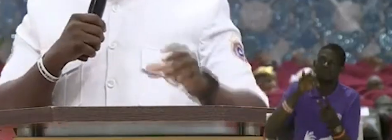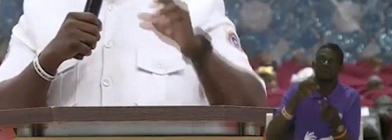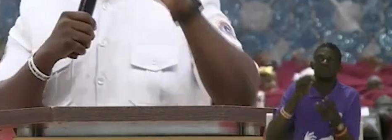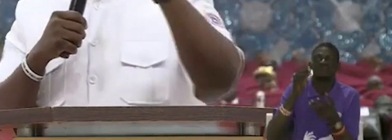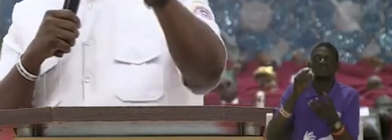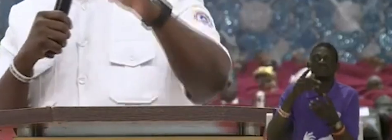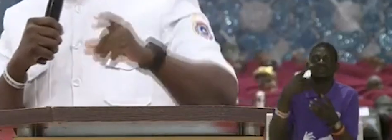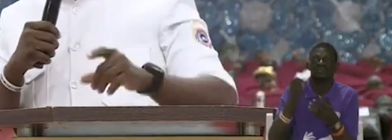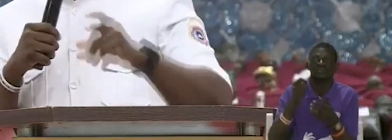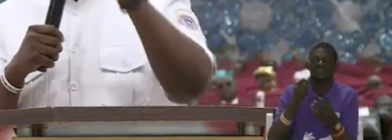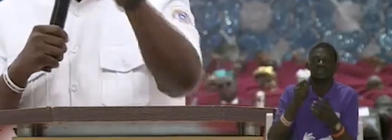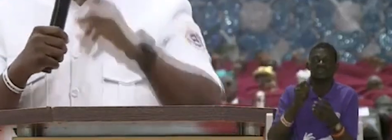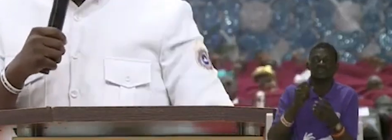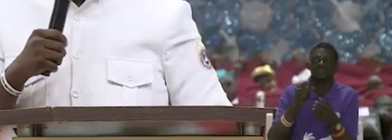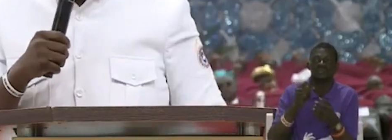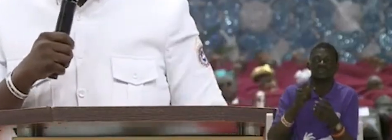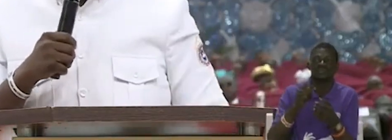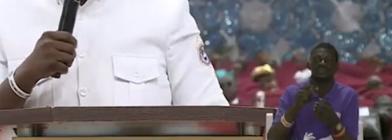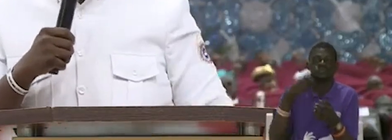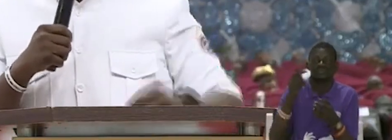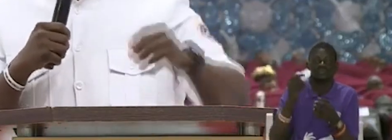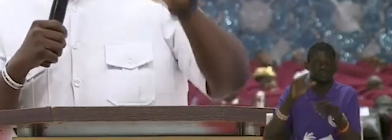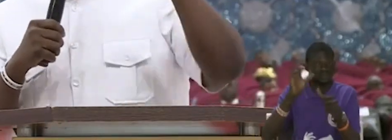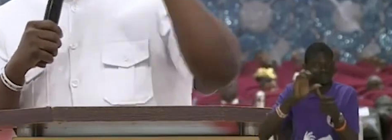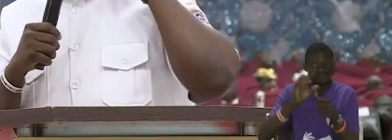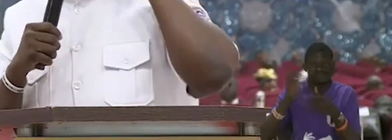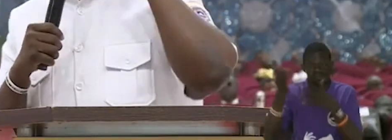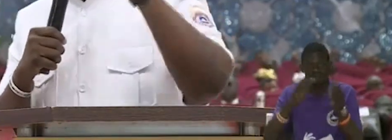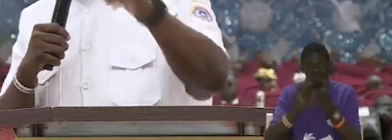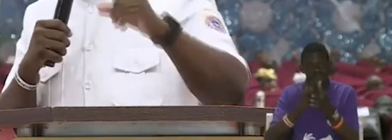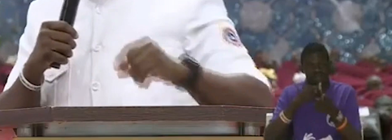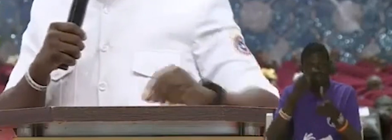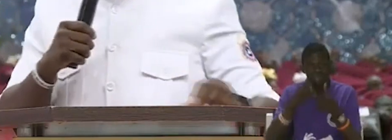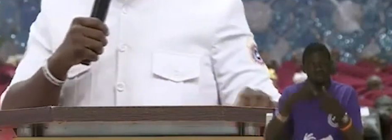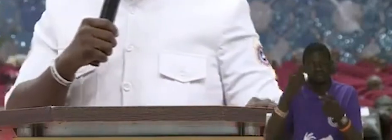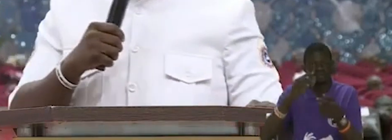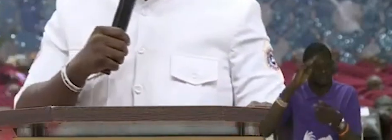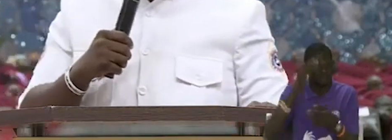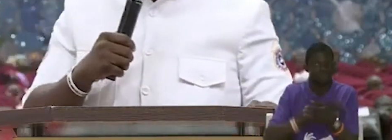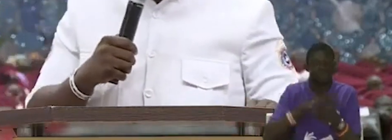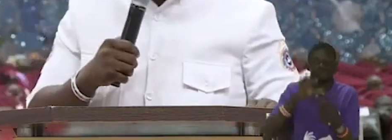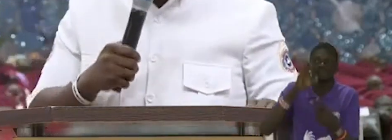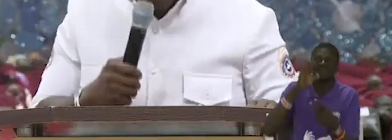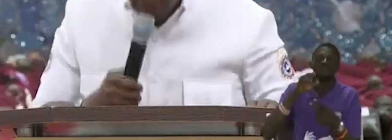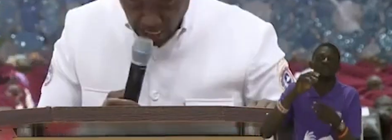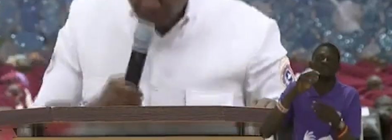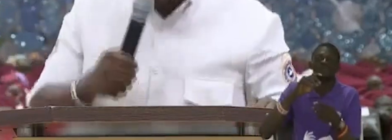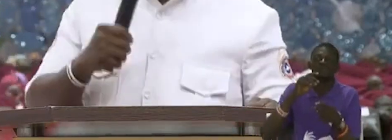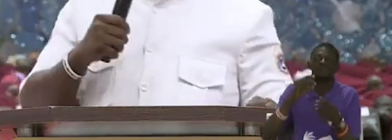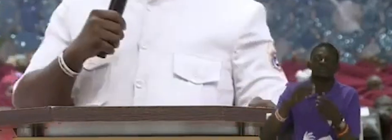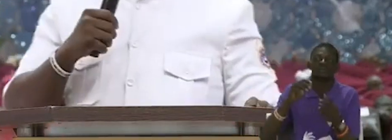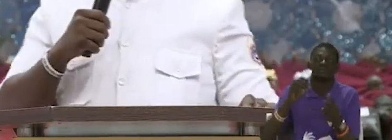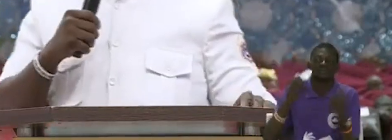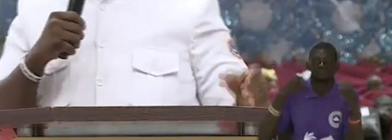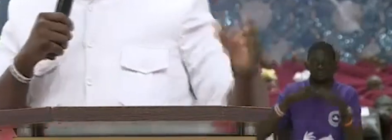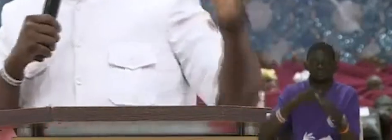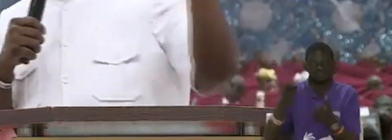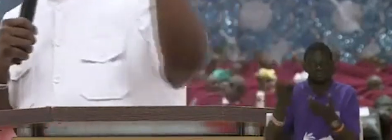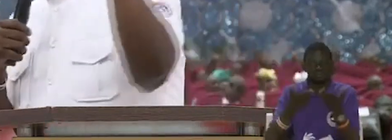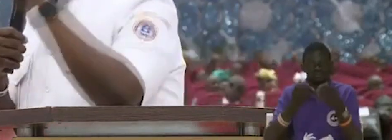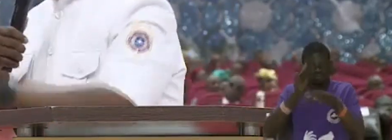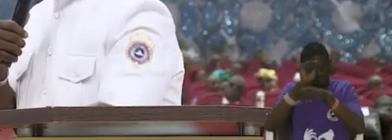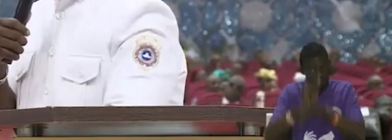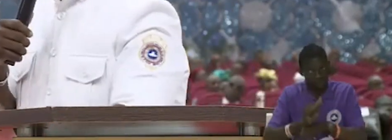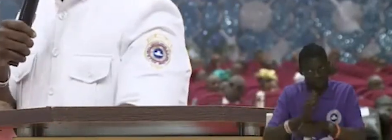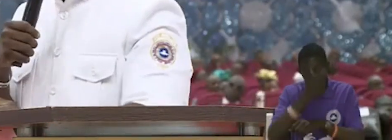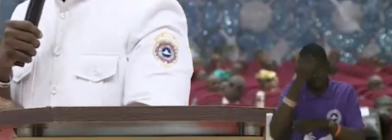chief slave, the chief servant. And the son picked the chief servant and picked the chief slave. And because if